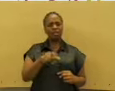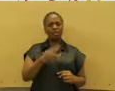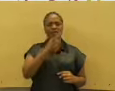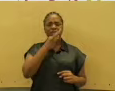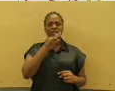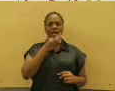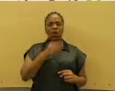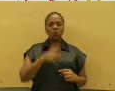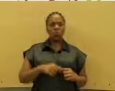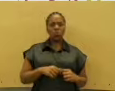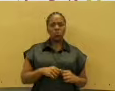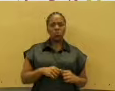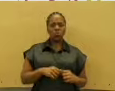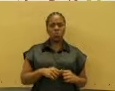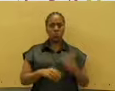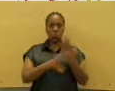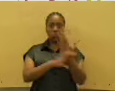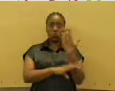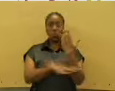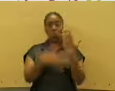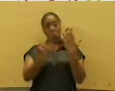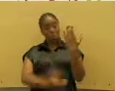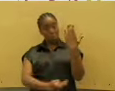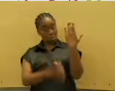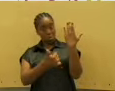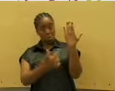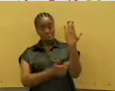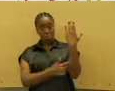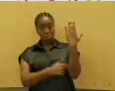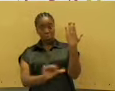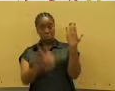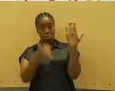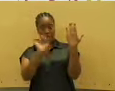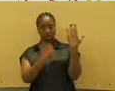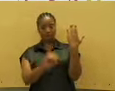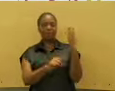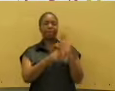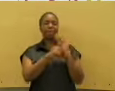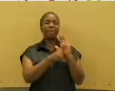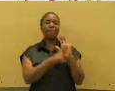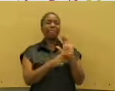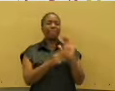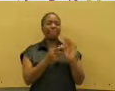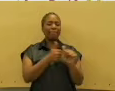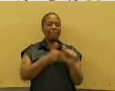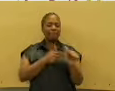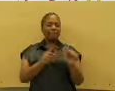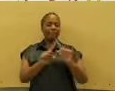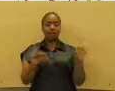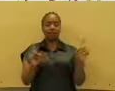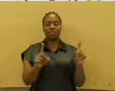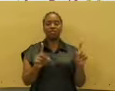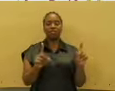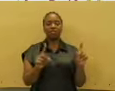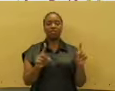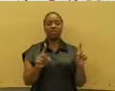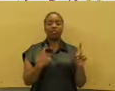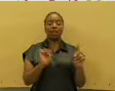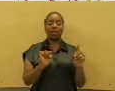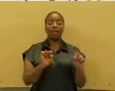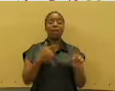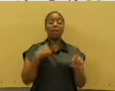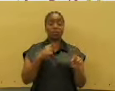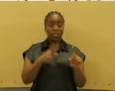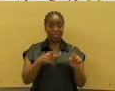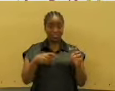our constitution is progressive, but policy might lag behind, but it also might be too ahead, but the action that